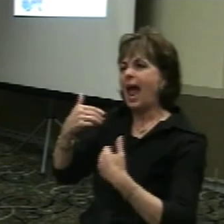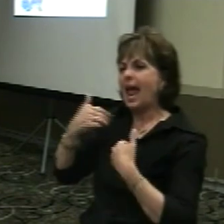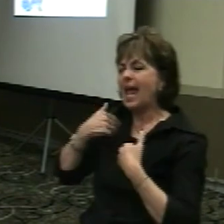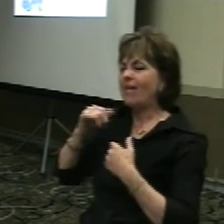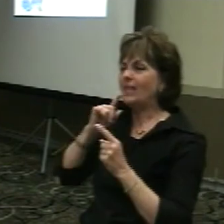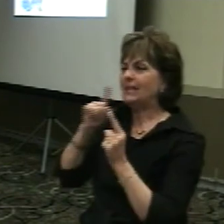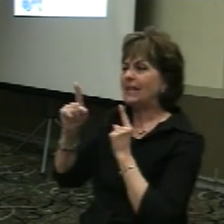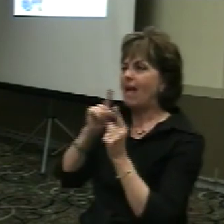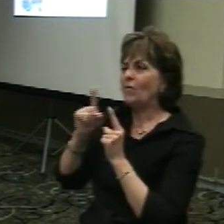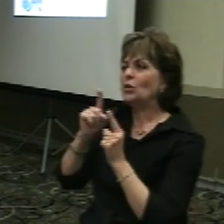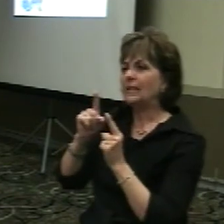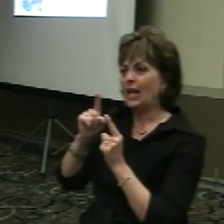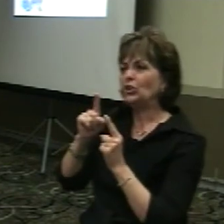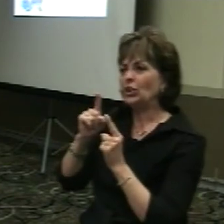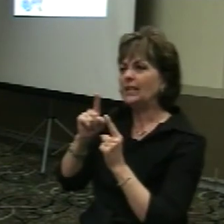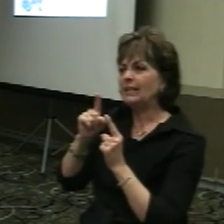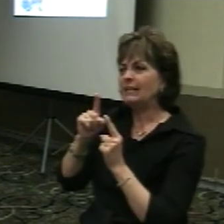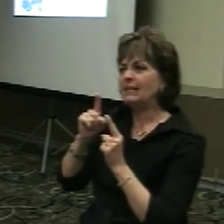this conversation.